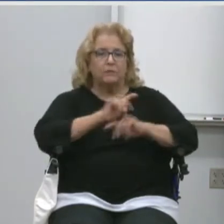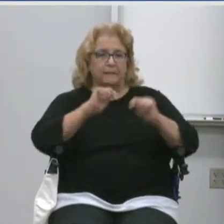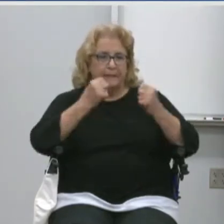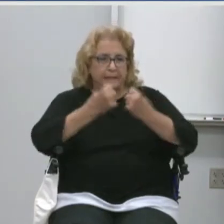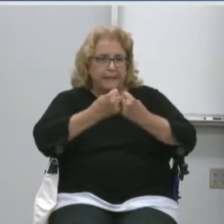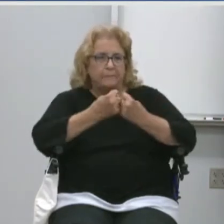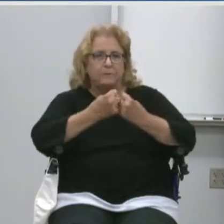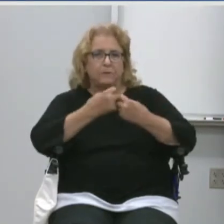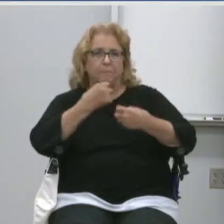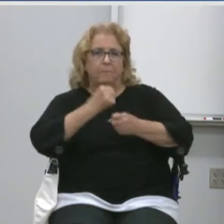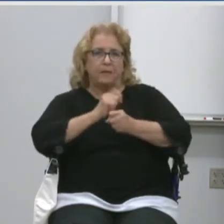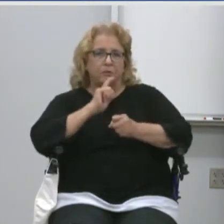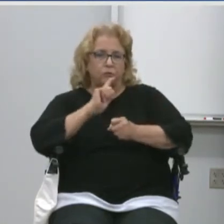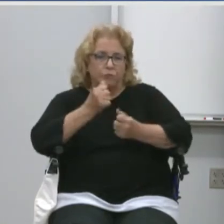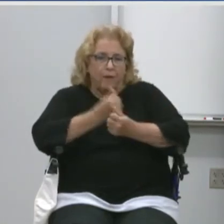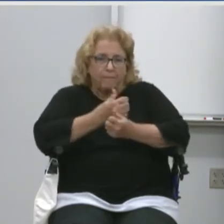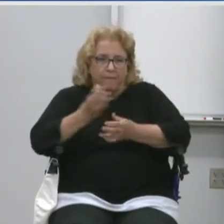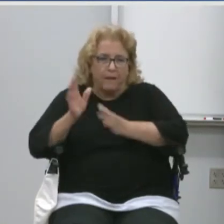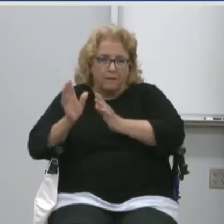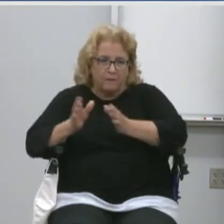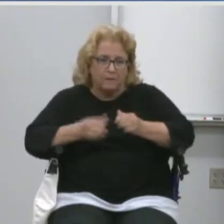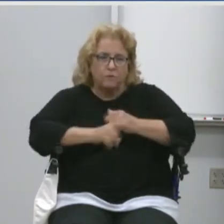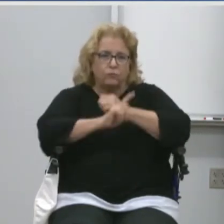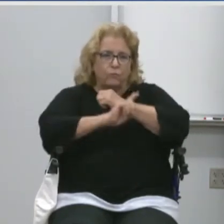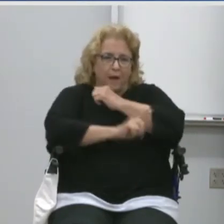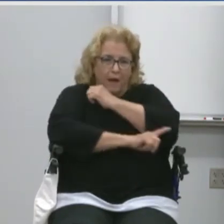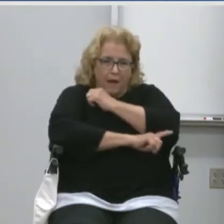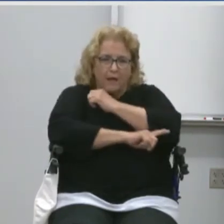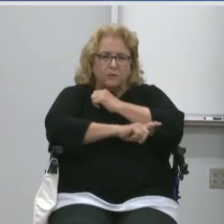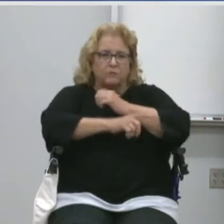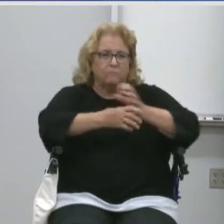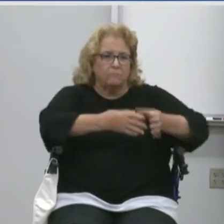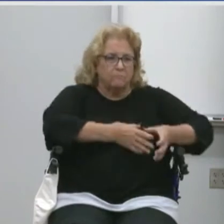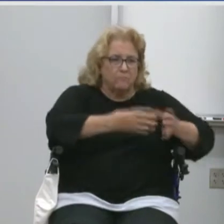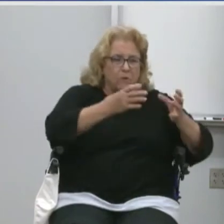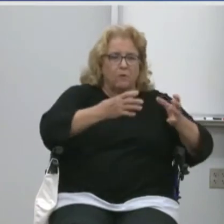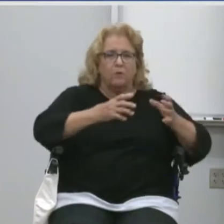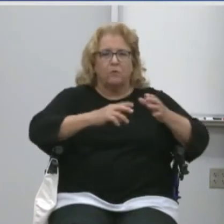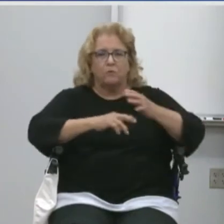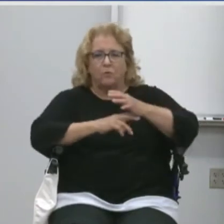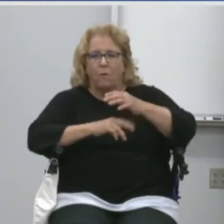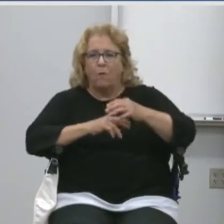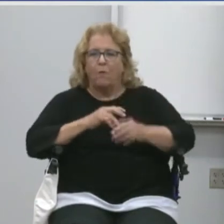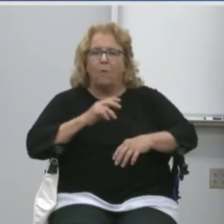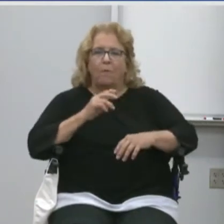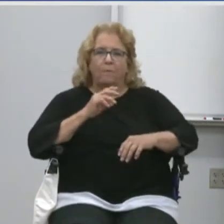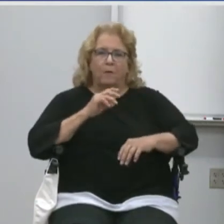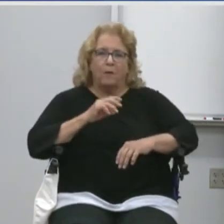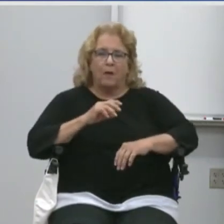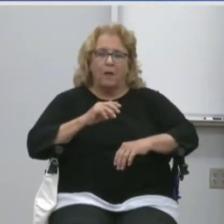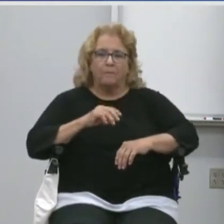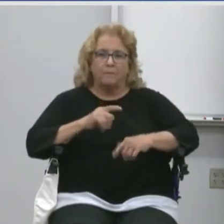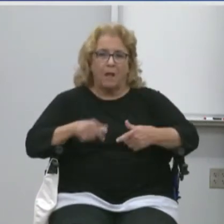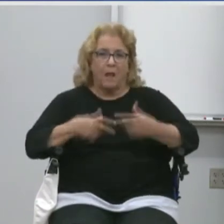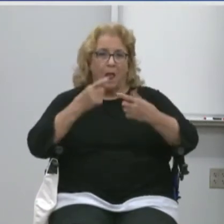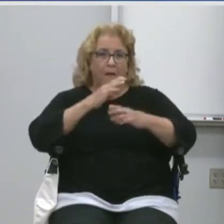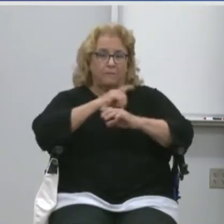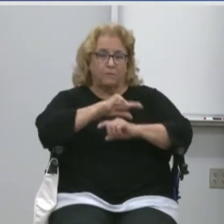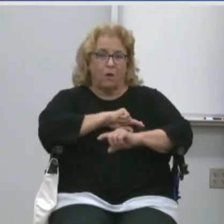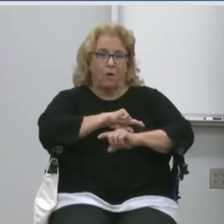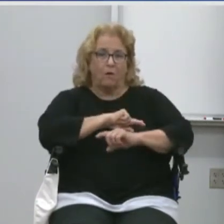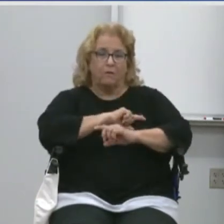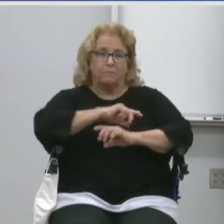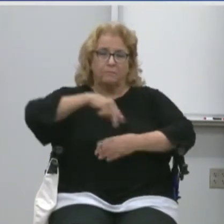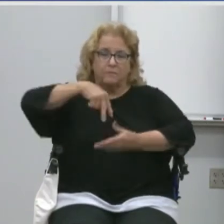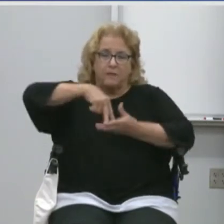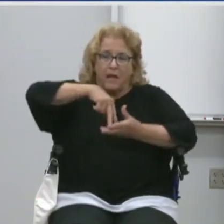been securing all of their assets, from trash receptacles to toll booths to lifeguard stands. Road and bridge